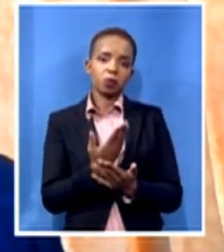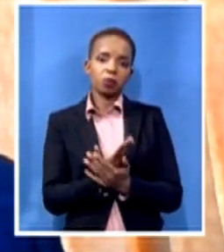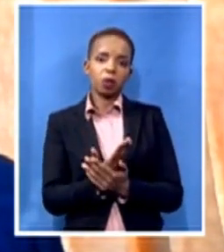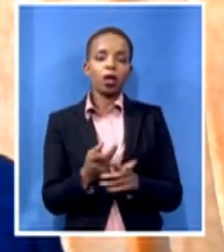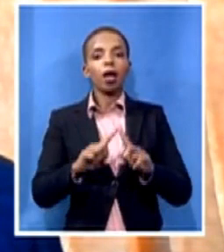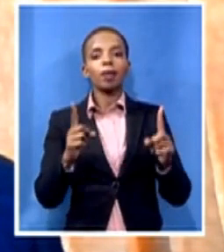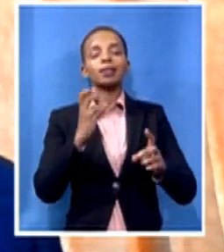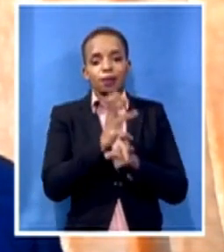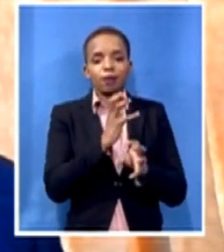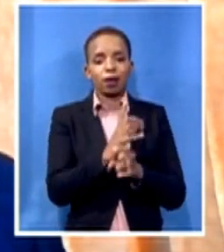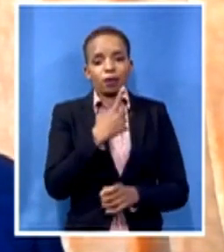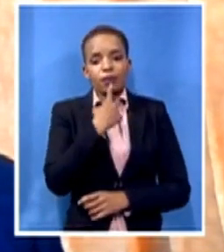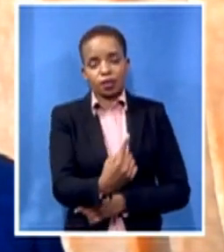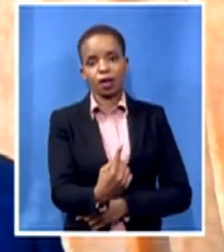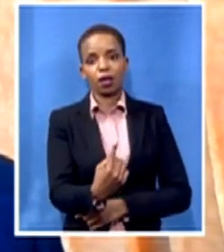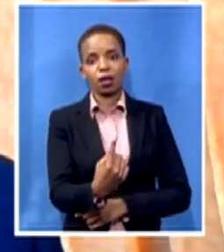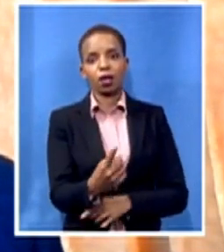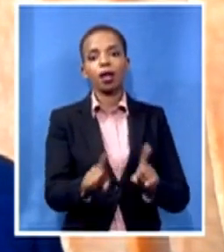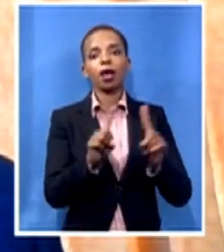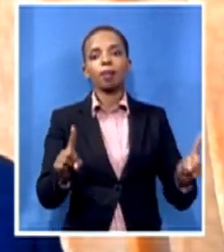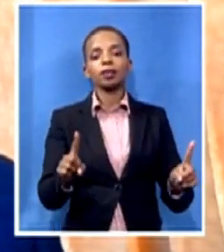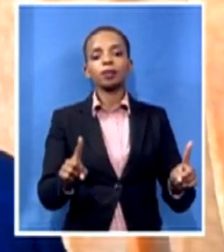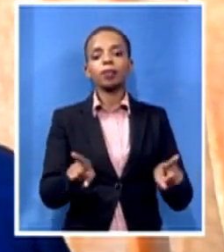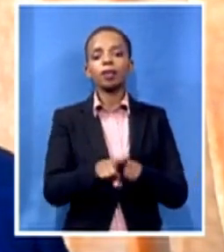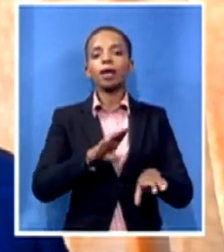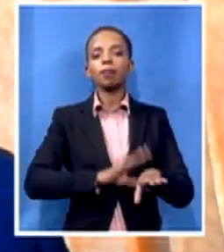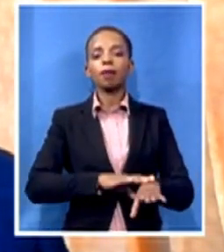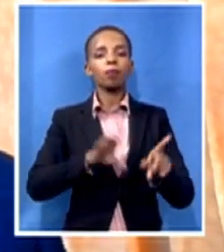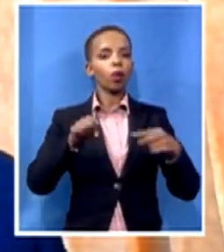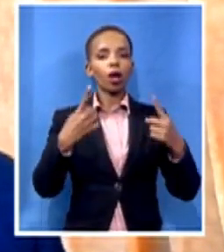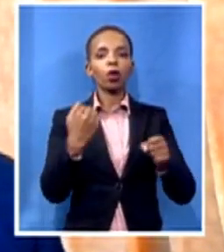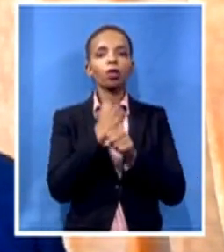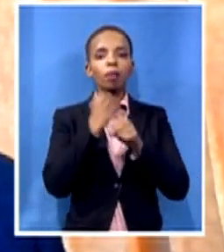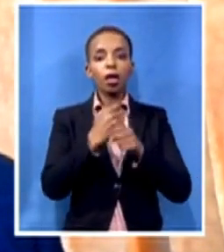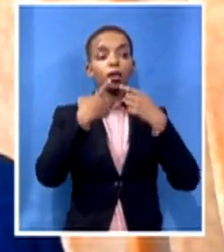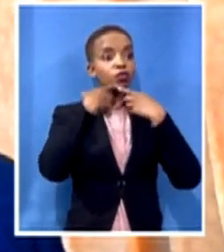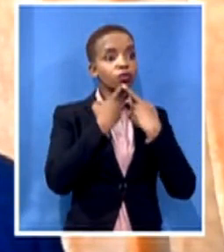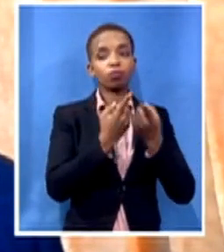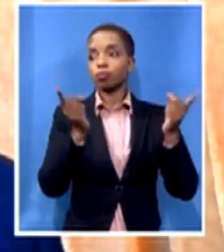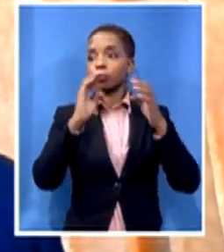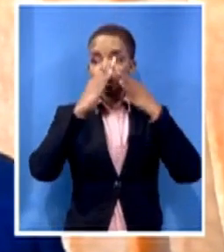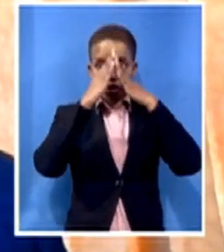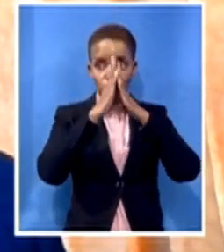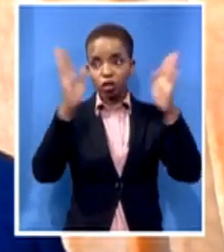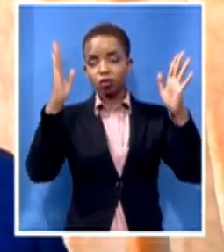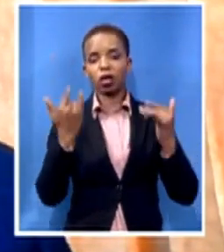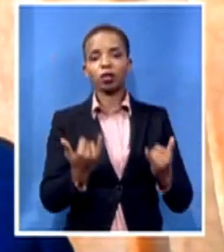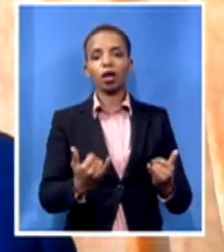to make a general statement at this stage because we are still learning so much about this disease.